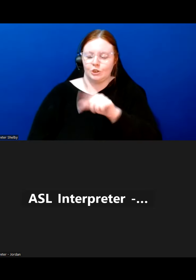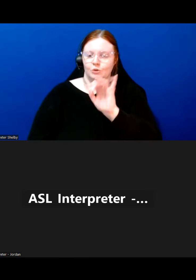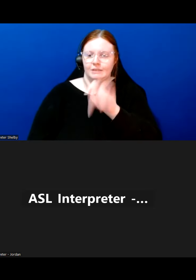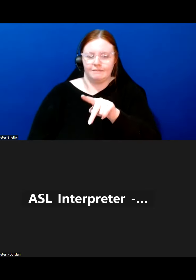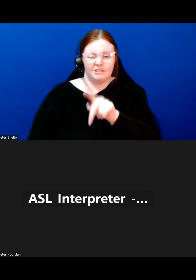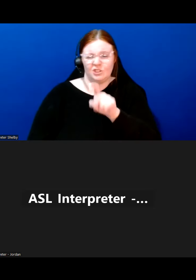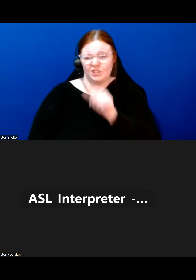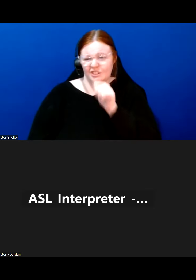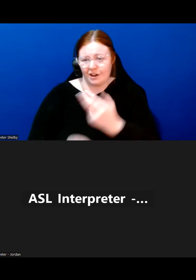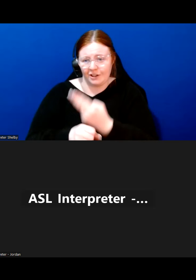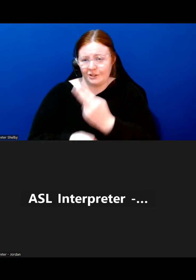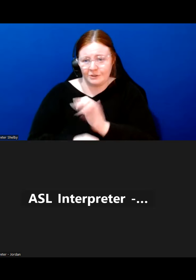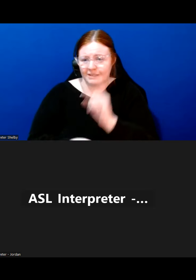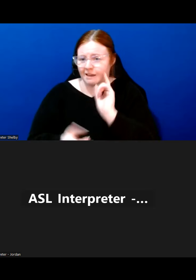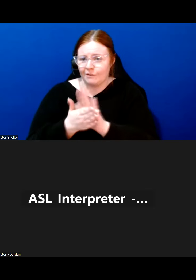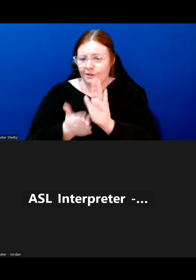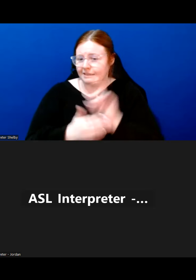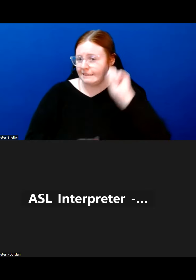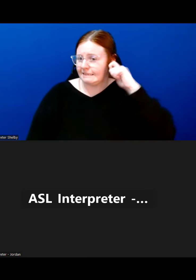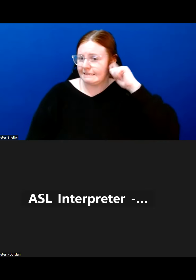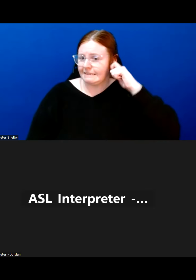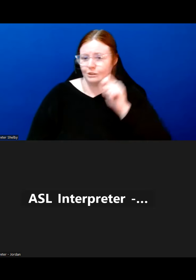not use Q-tips to clean your ears.